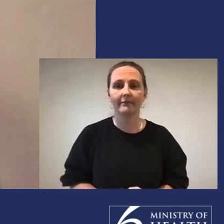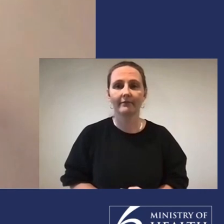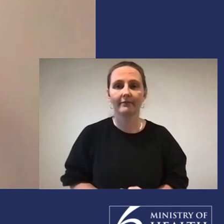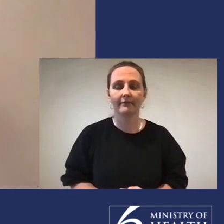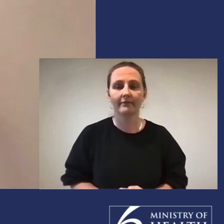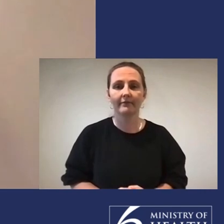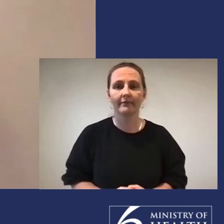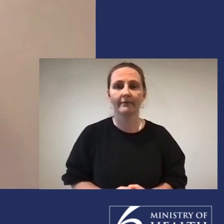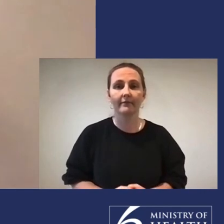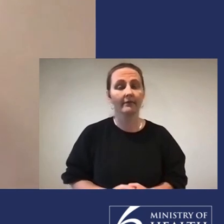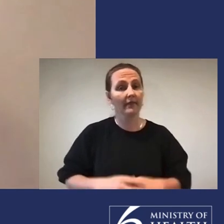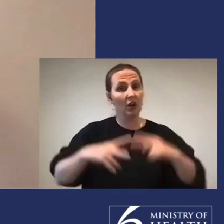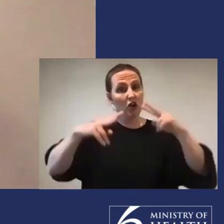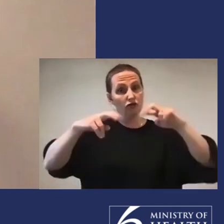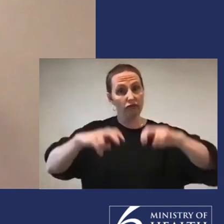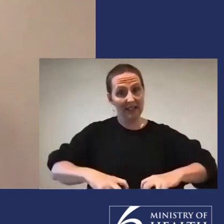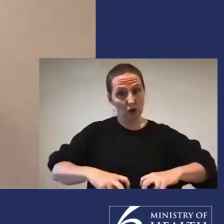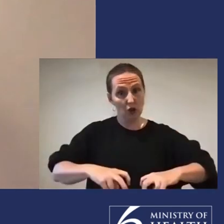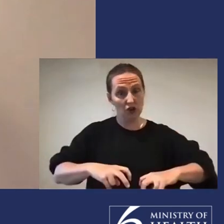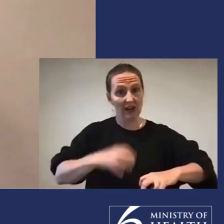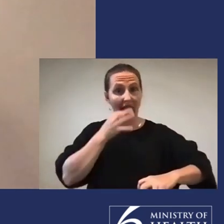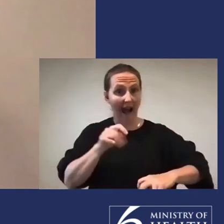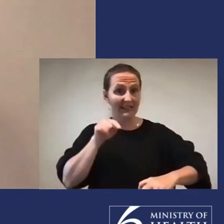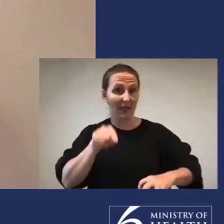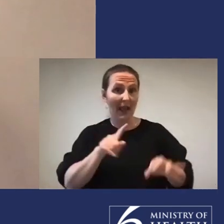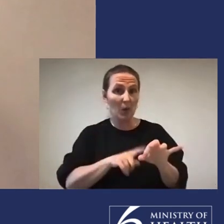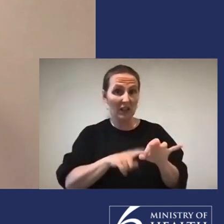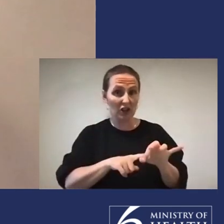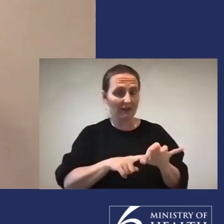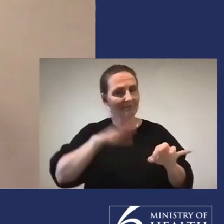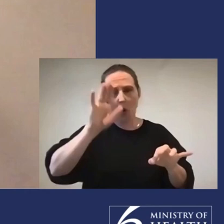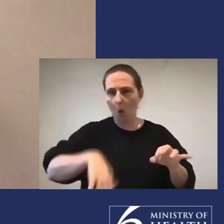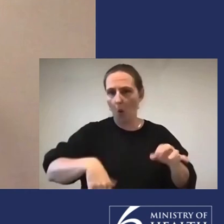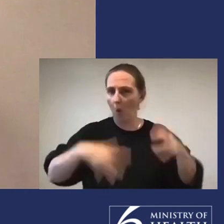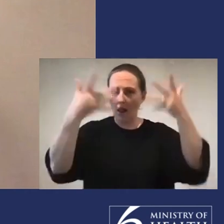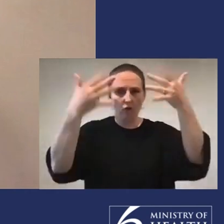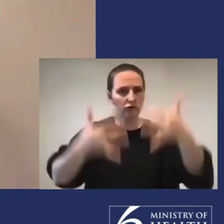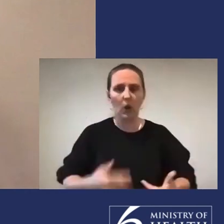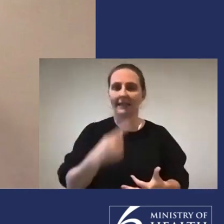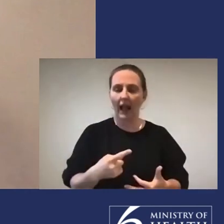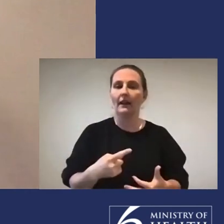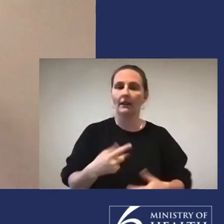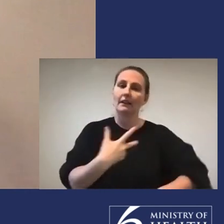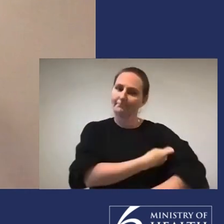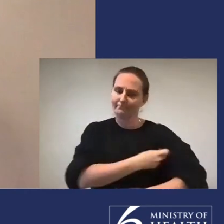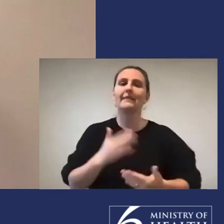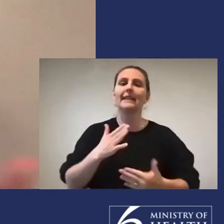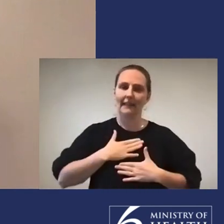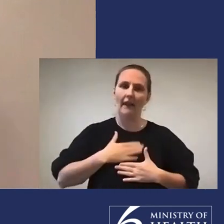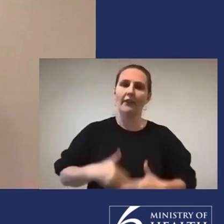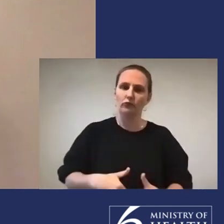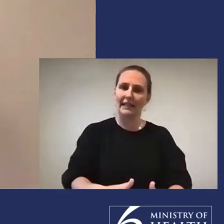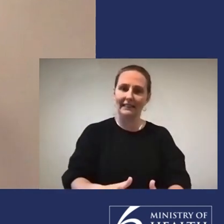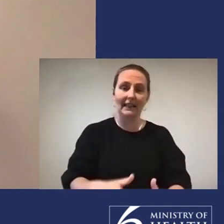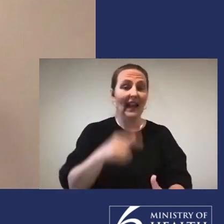has researched this exact question has come out showing that the vaccine is safe to take during pregnancy, and it's recommended that you take it at any